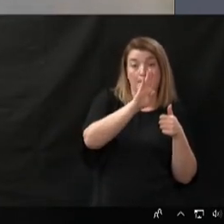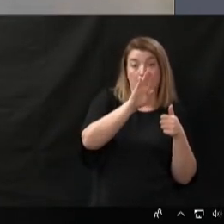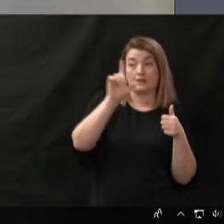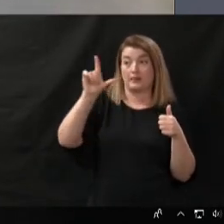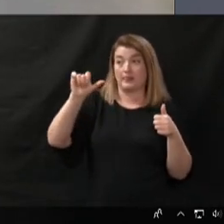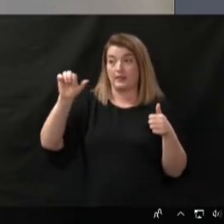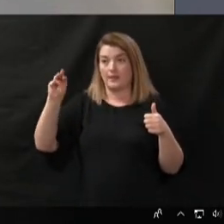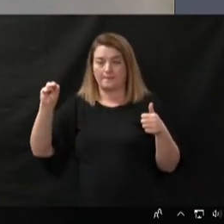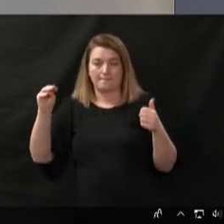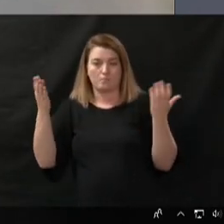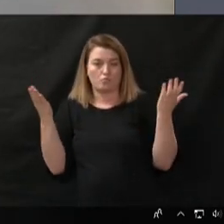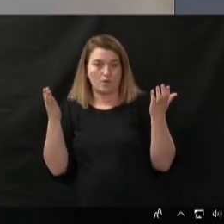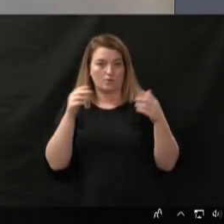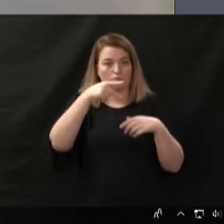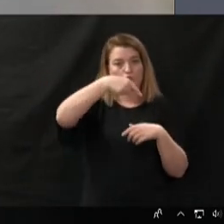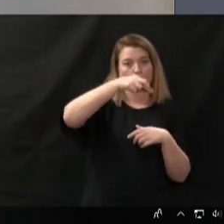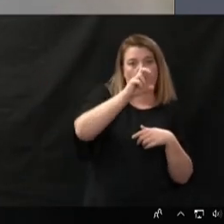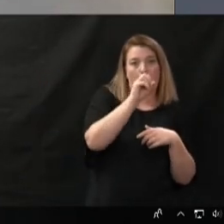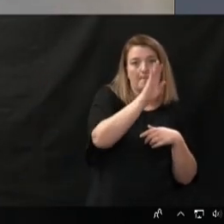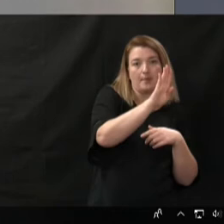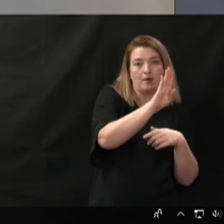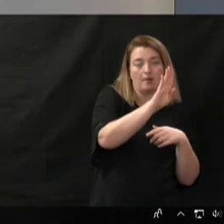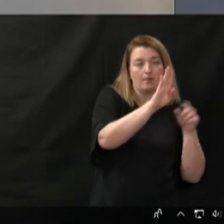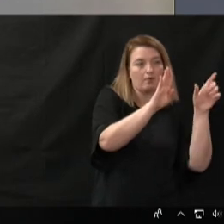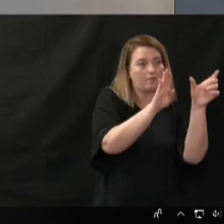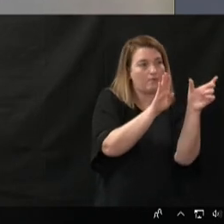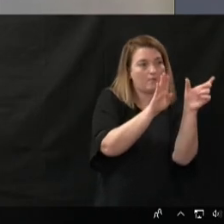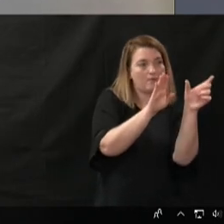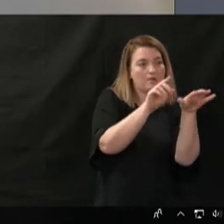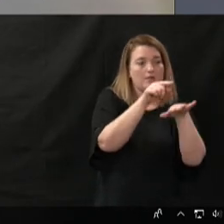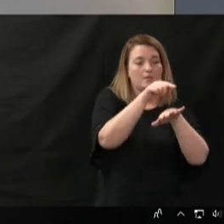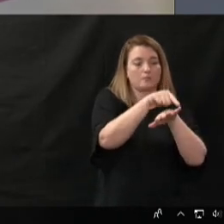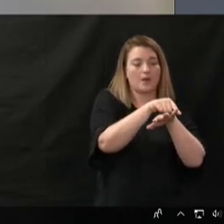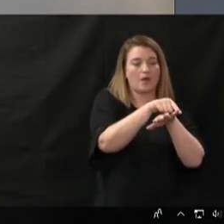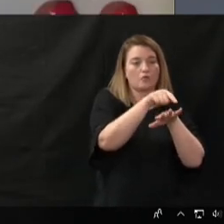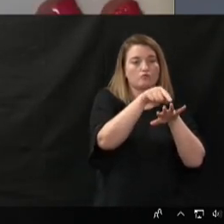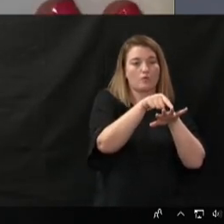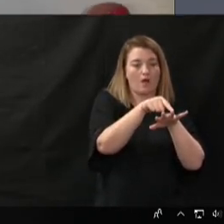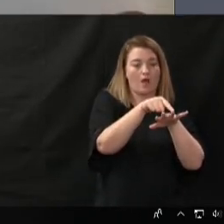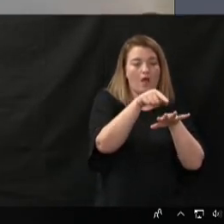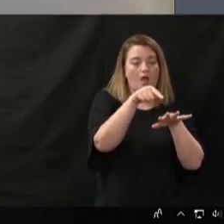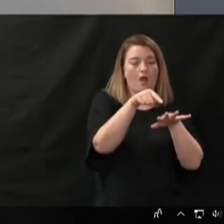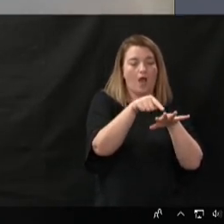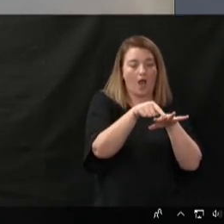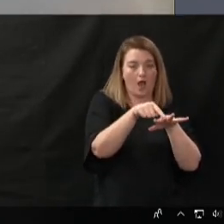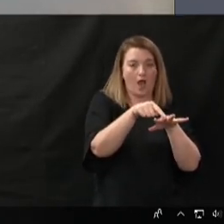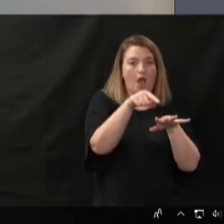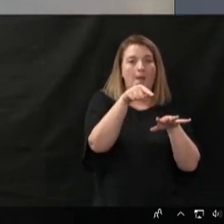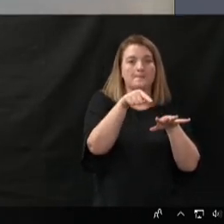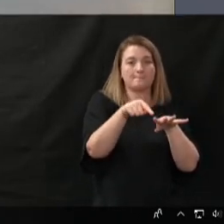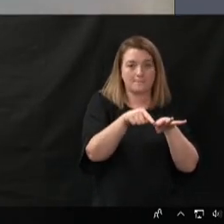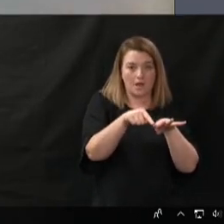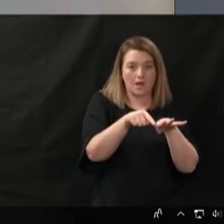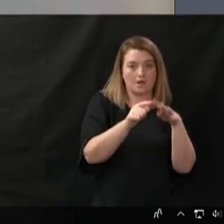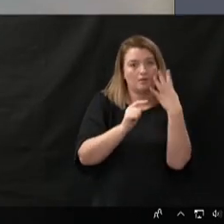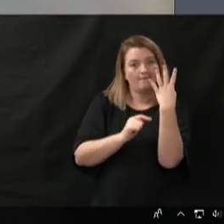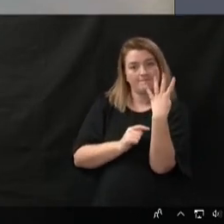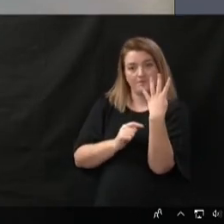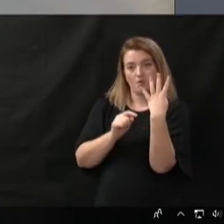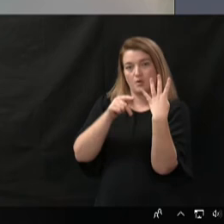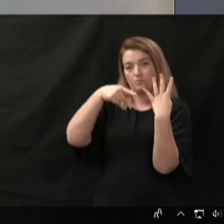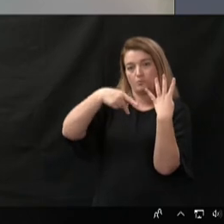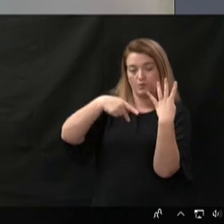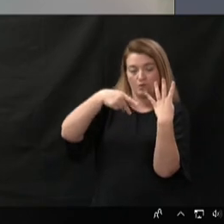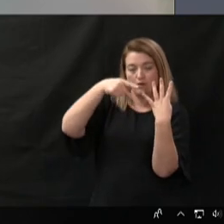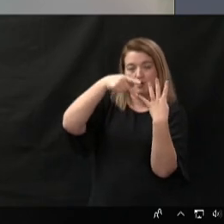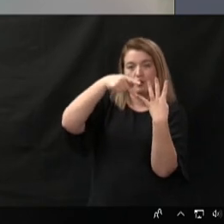problem is what? Prop. So we're going to finger spell it. P, r, a, b.